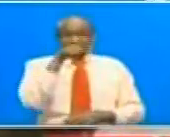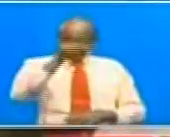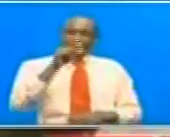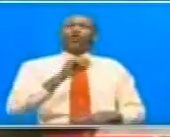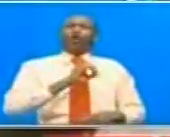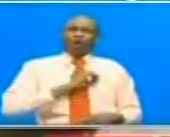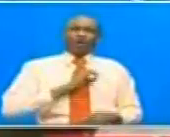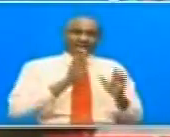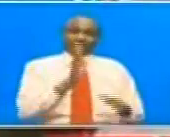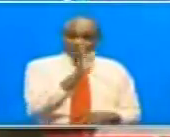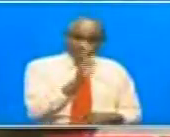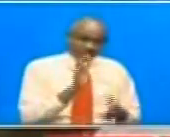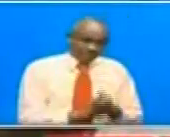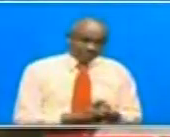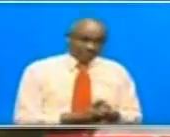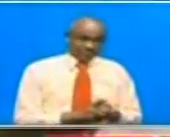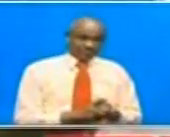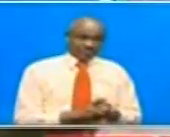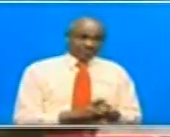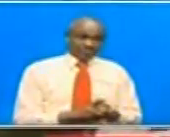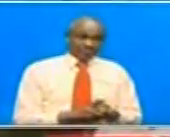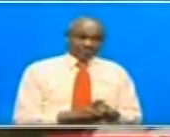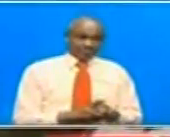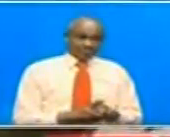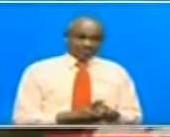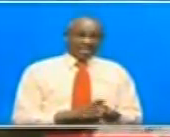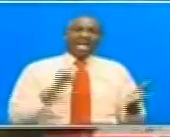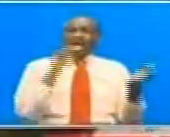owners or claim to be the legitimate who is owners, who is Airport View? I mean, sings, imaginary sings. No.